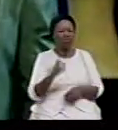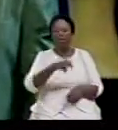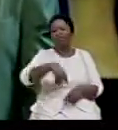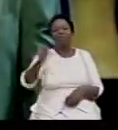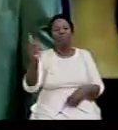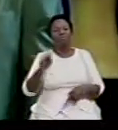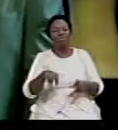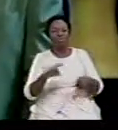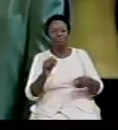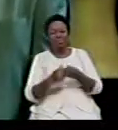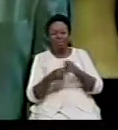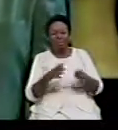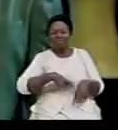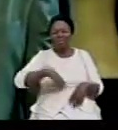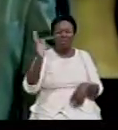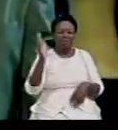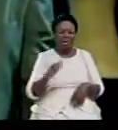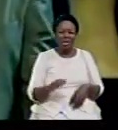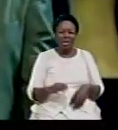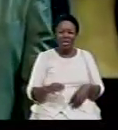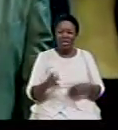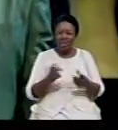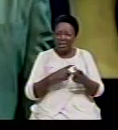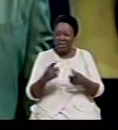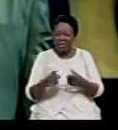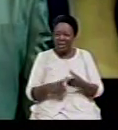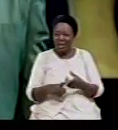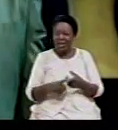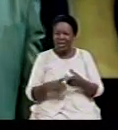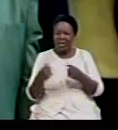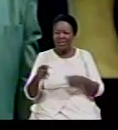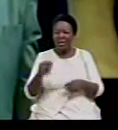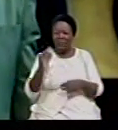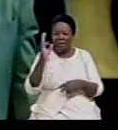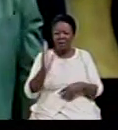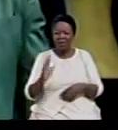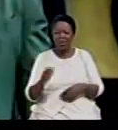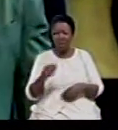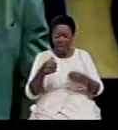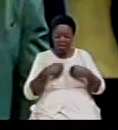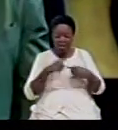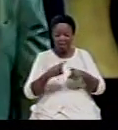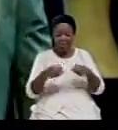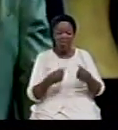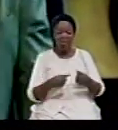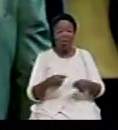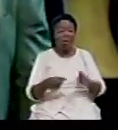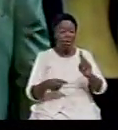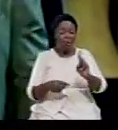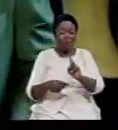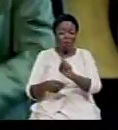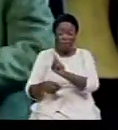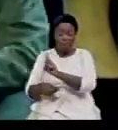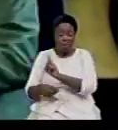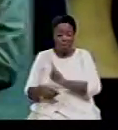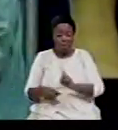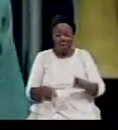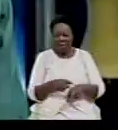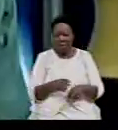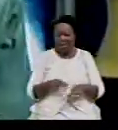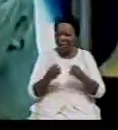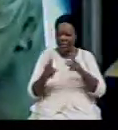has no time. If he's going to pray for one by one, how many people go away? And then you